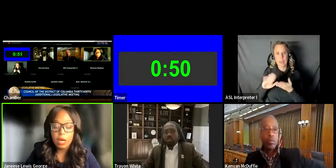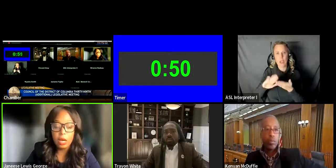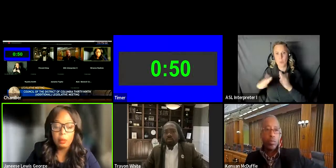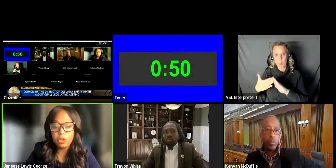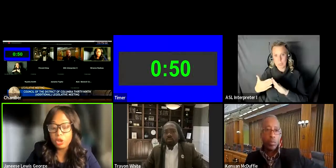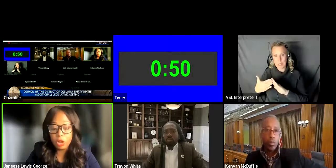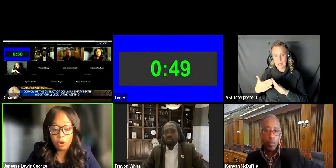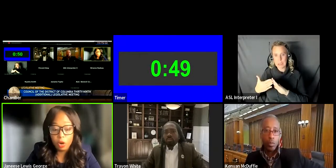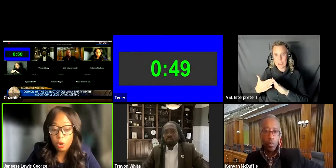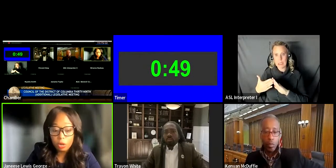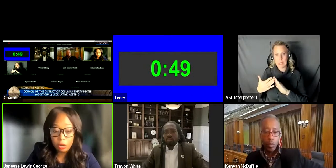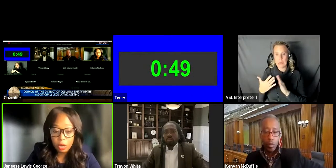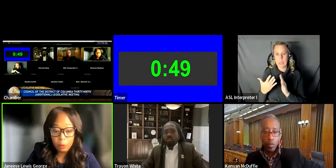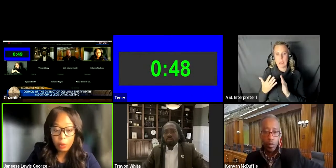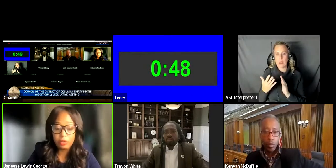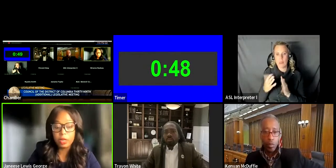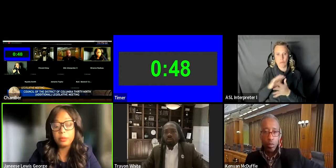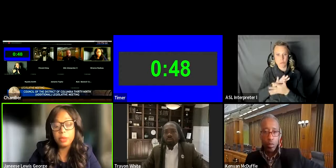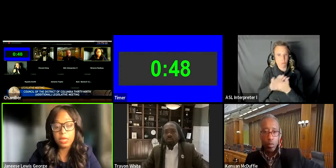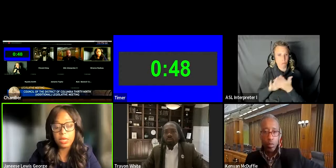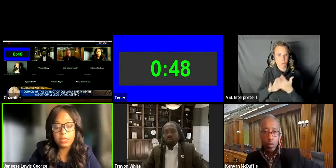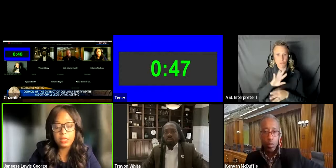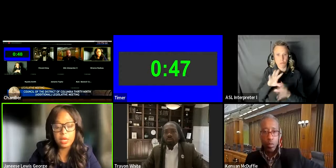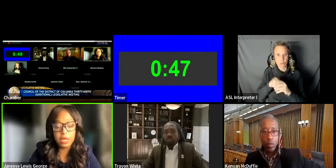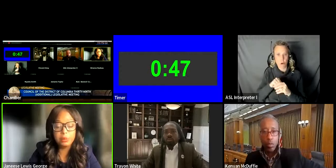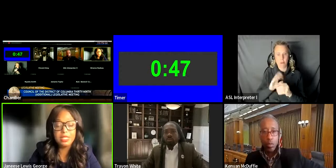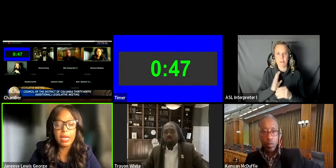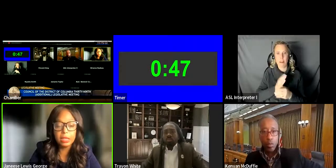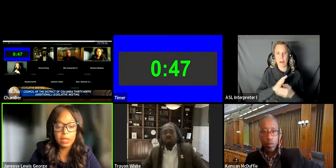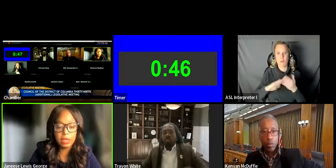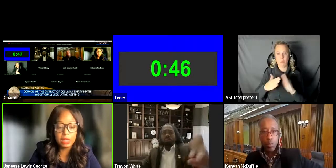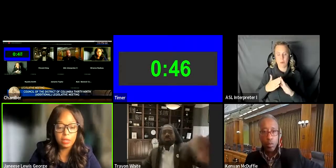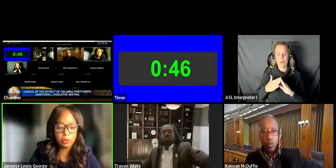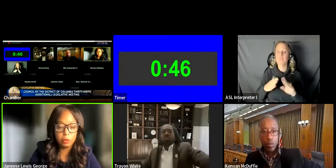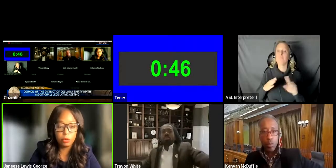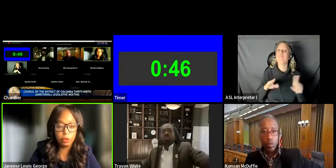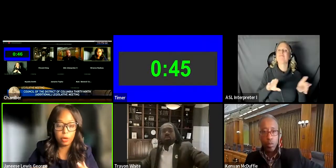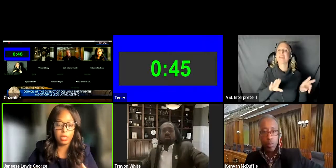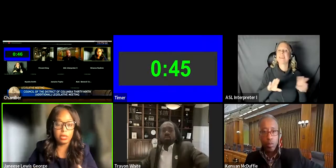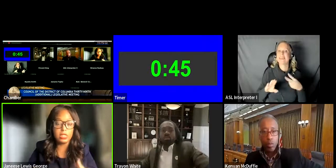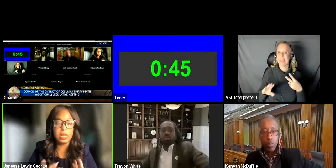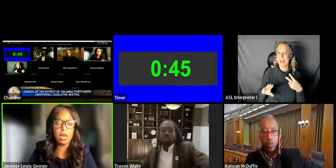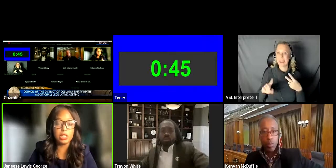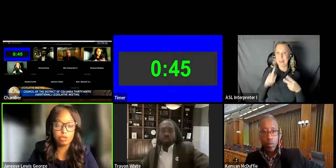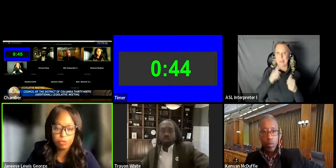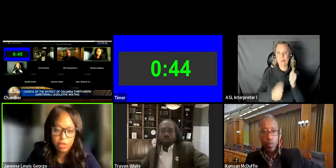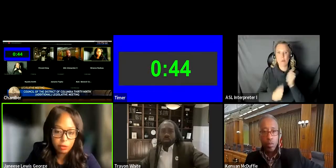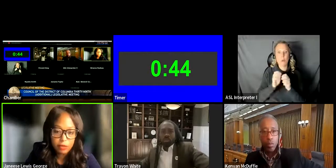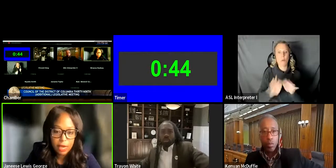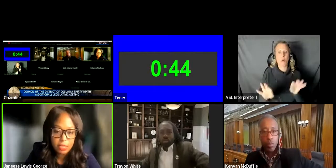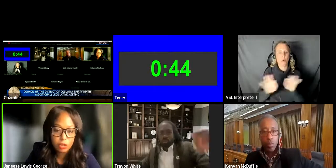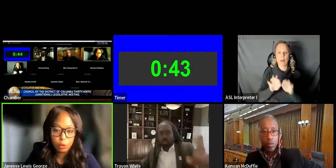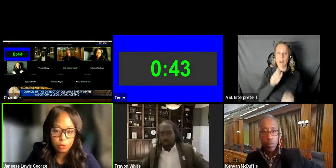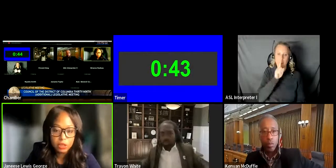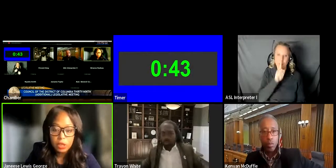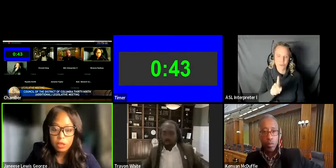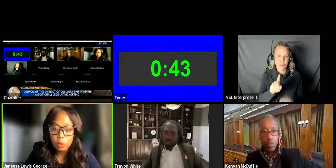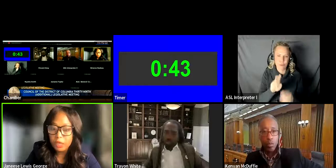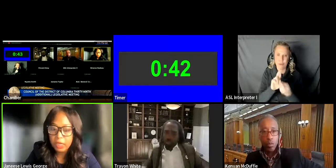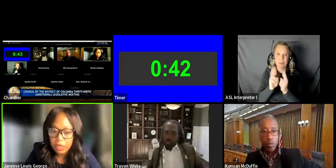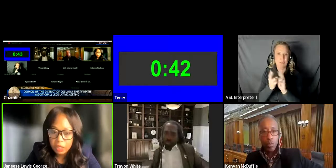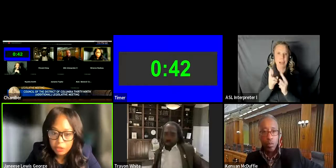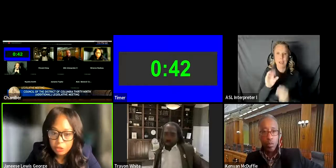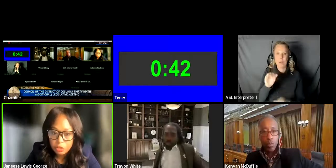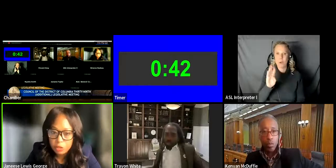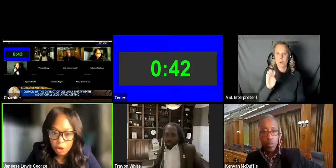communities, which are all a part of our communities. Secondly, I think the most important part here, it is not true that the revised code